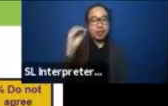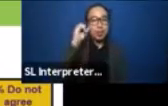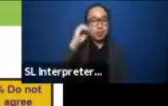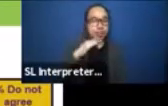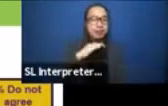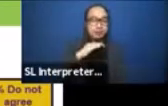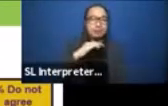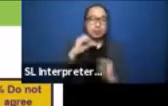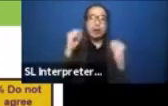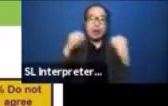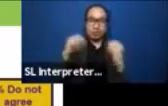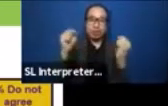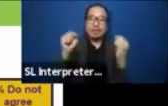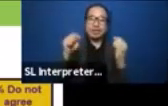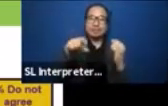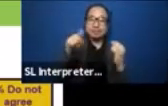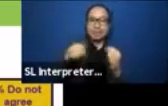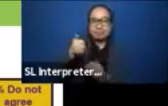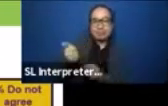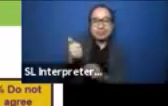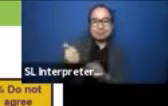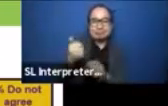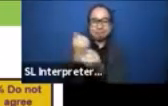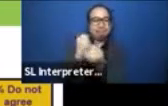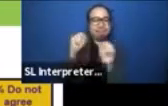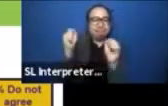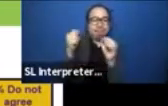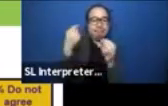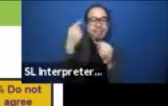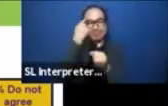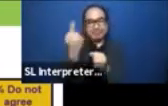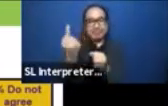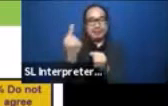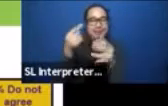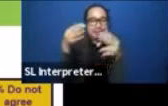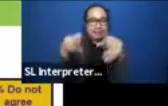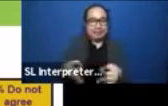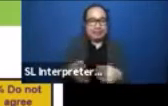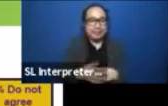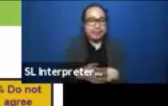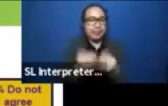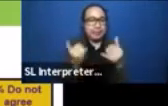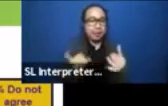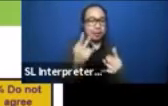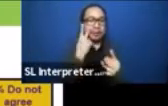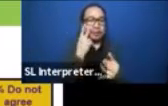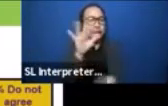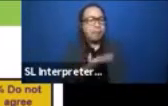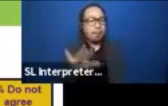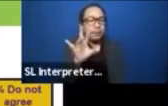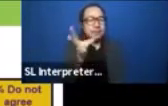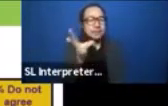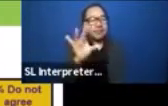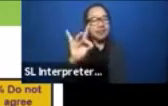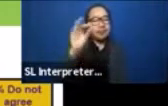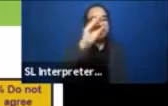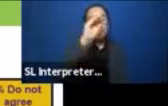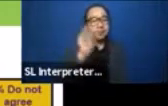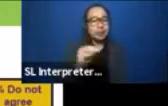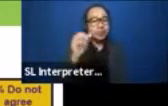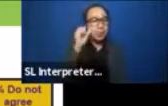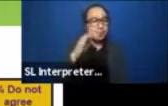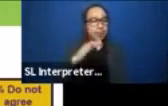that. And whether she should decide upon the spacing of children, around 78% of women said yes.